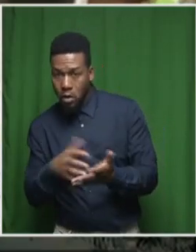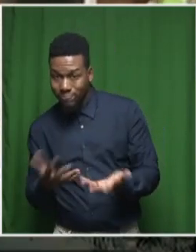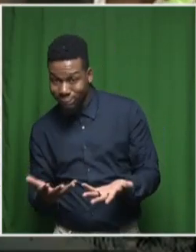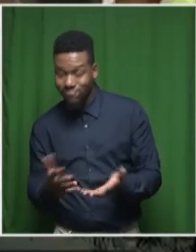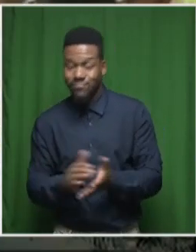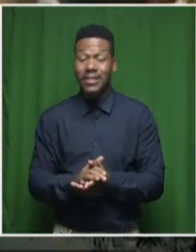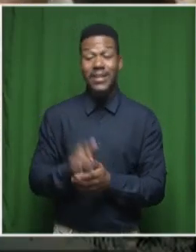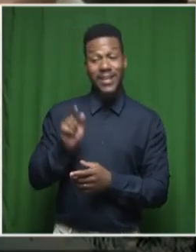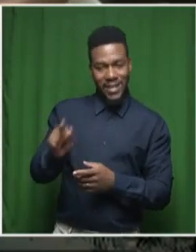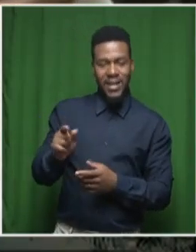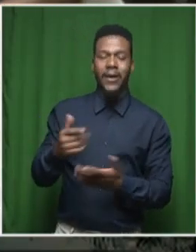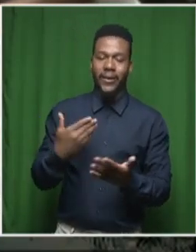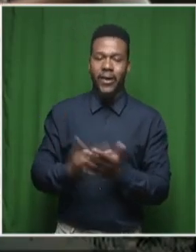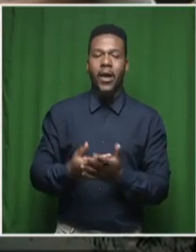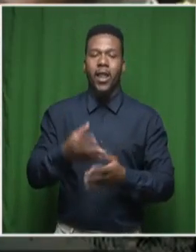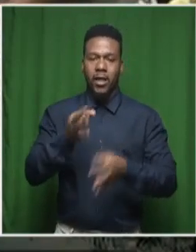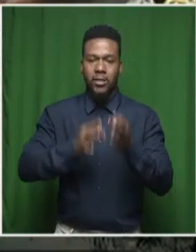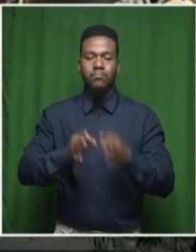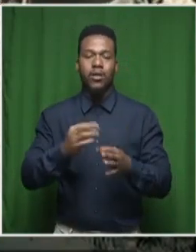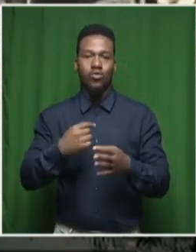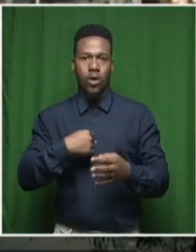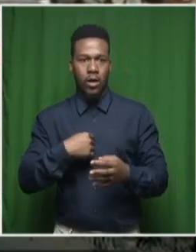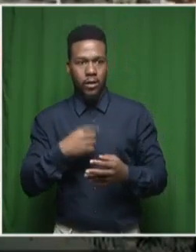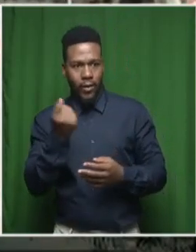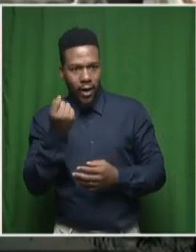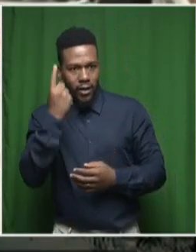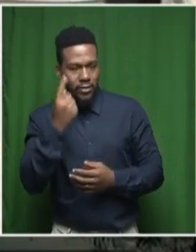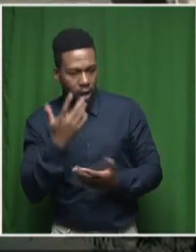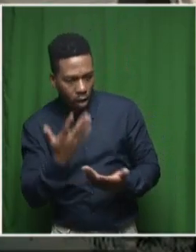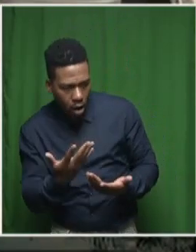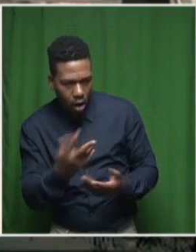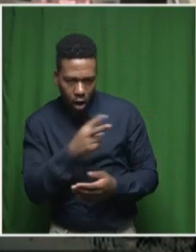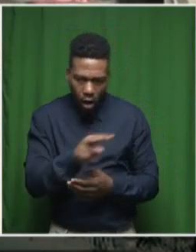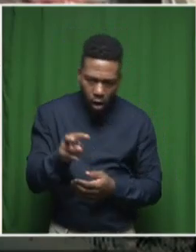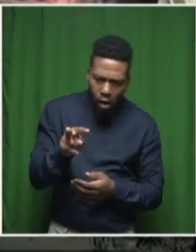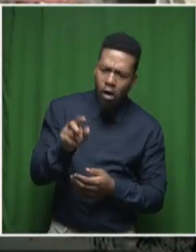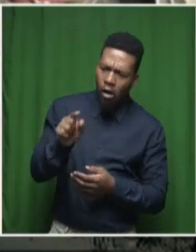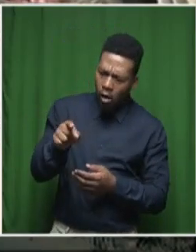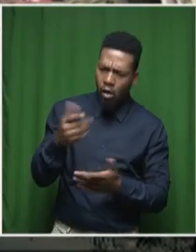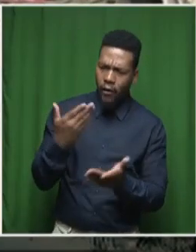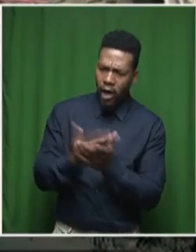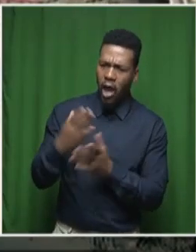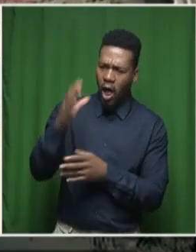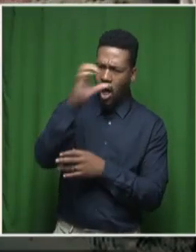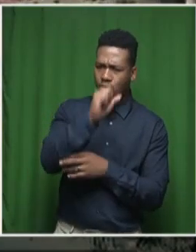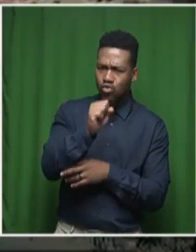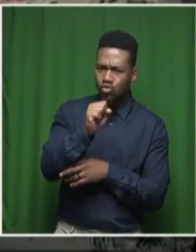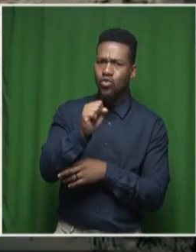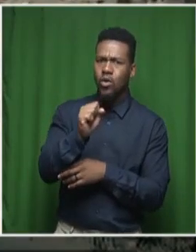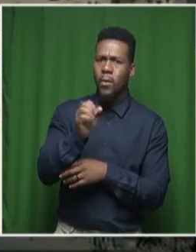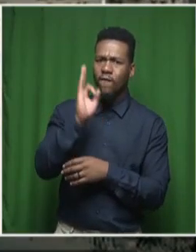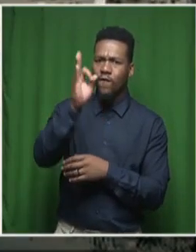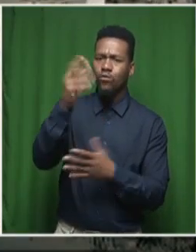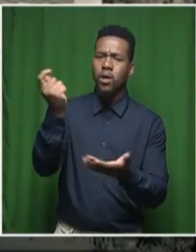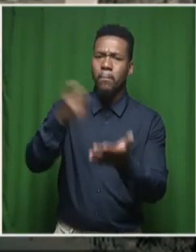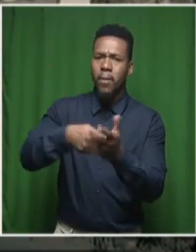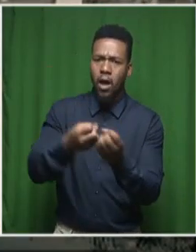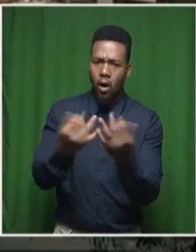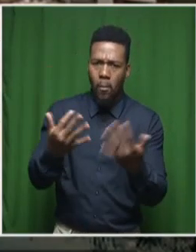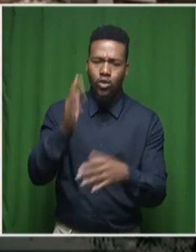it be on a monthly or a quarterly basis, some kind of outlook to estimate what we're likely to pay for in terms of fuel at the